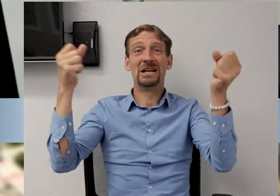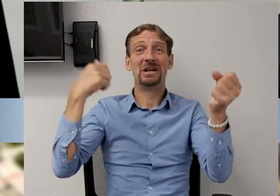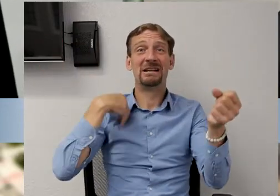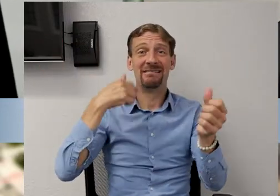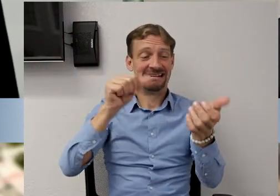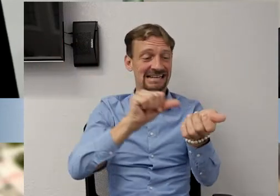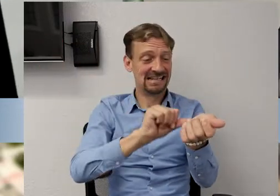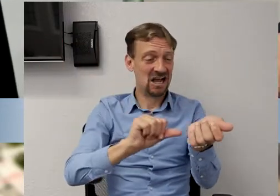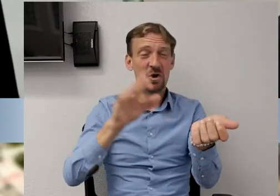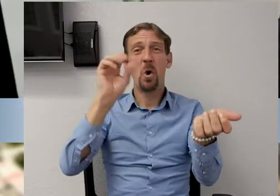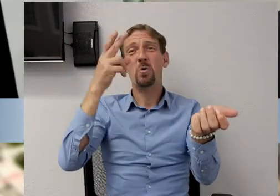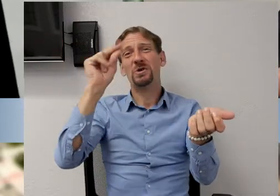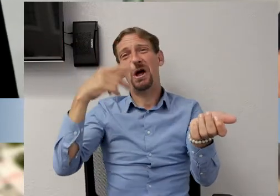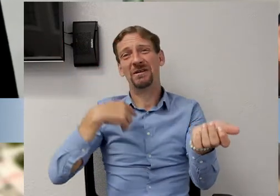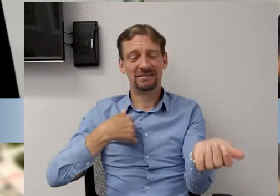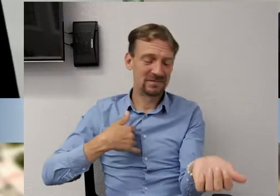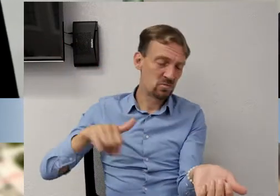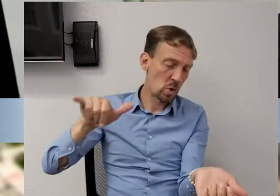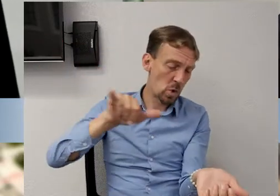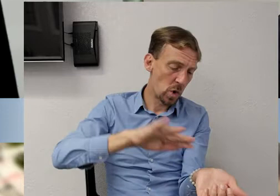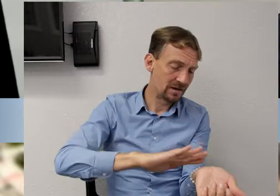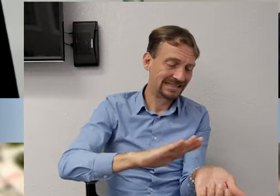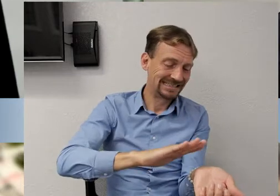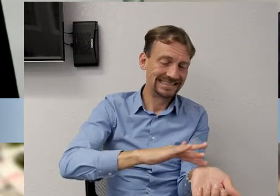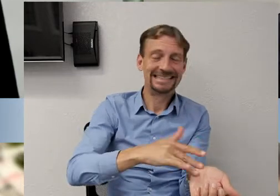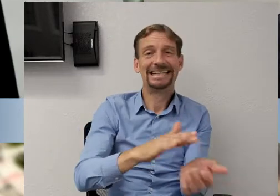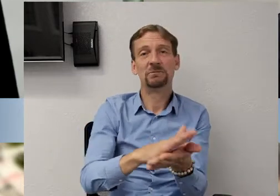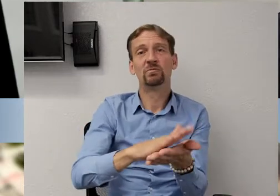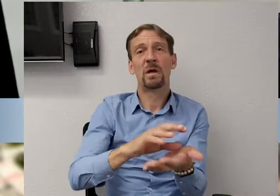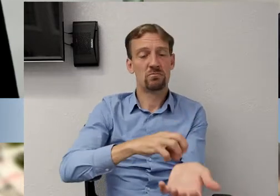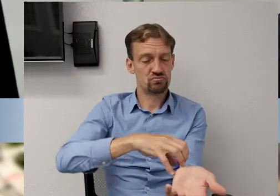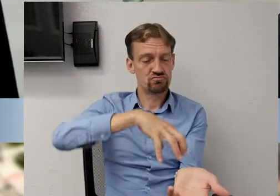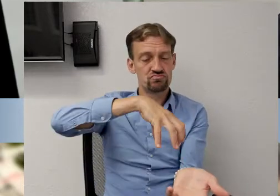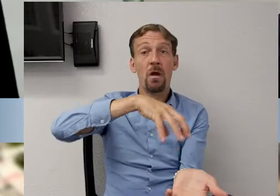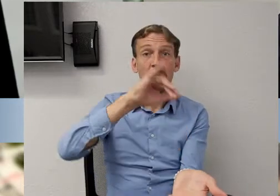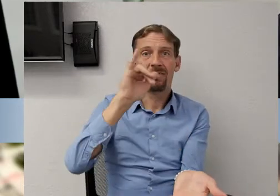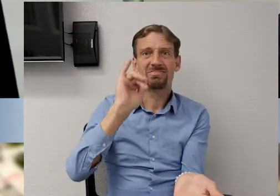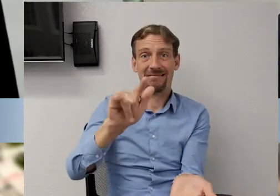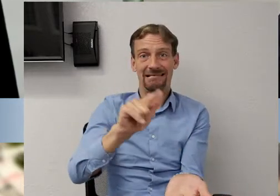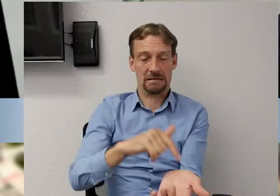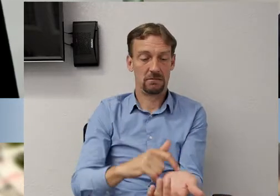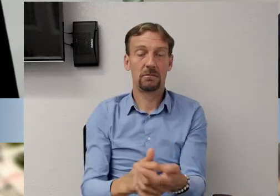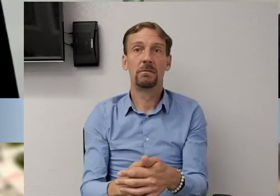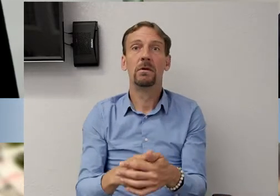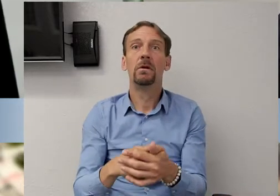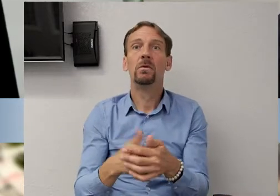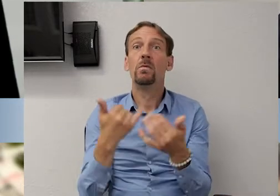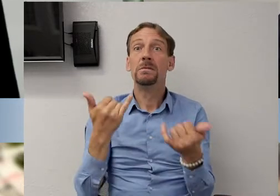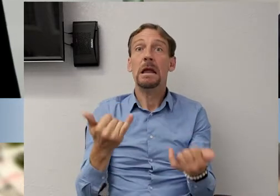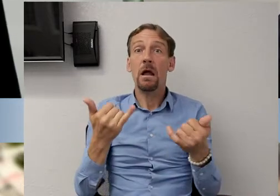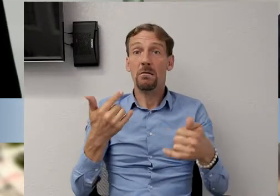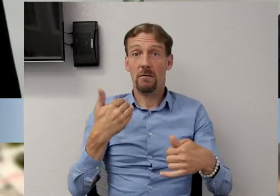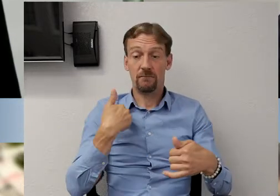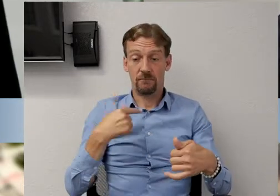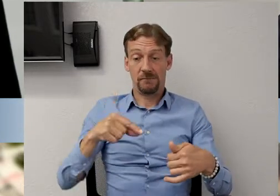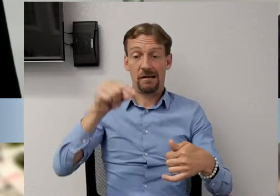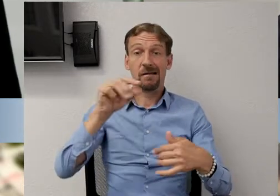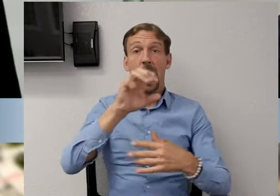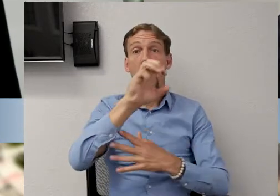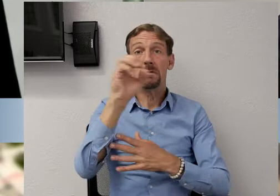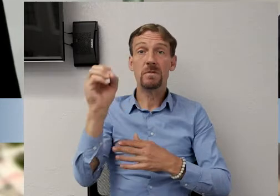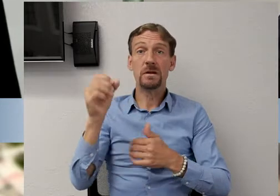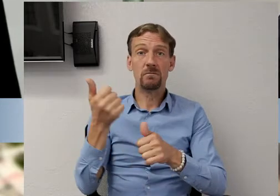pour it, fizzes up and everything, disinfects. So there is a company